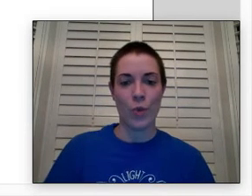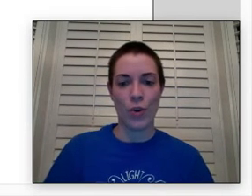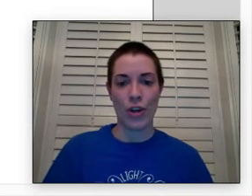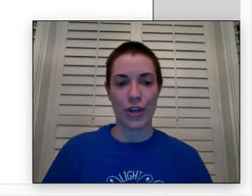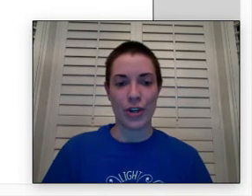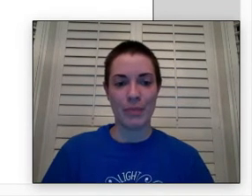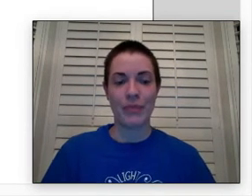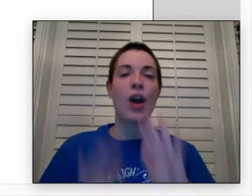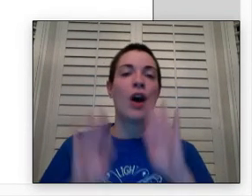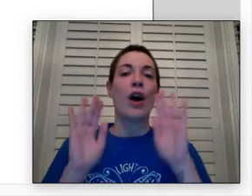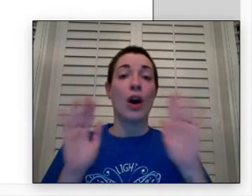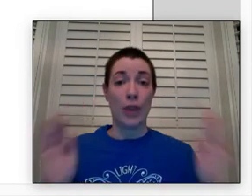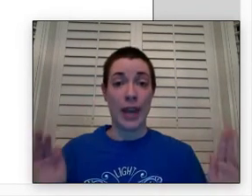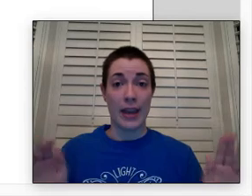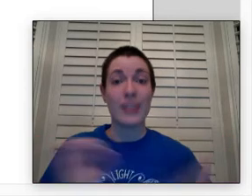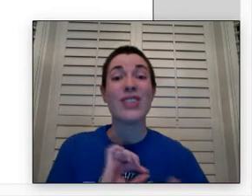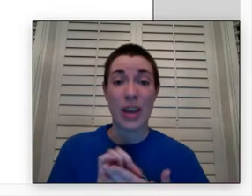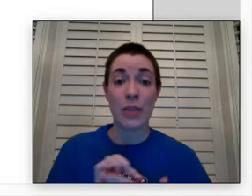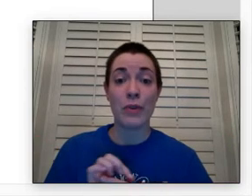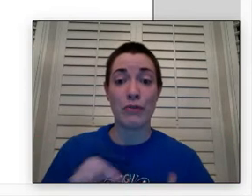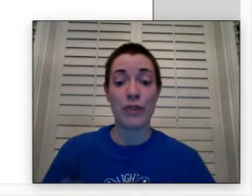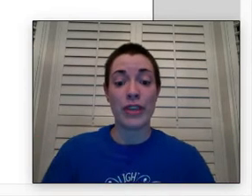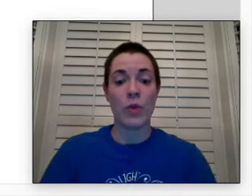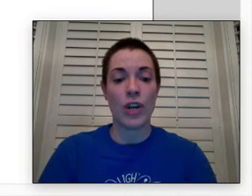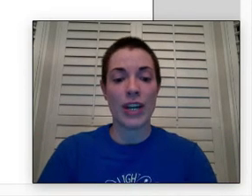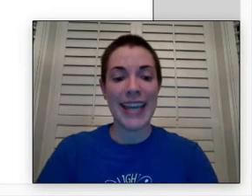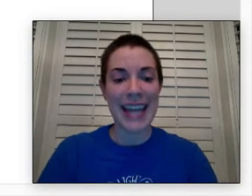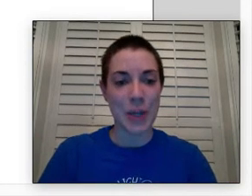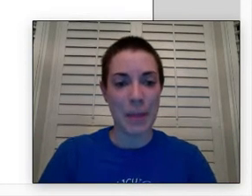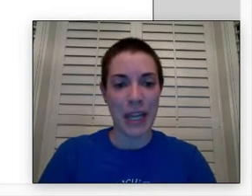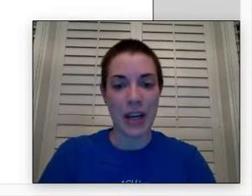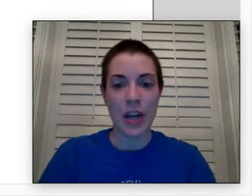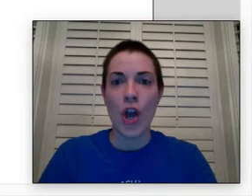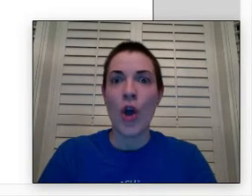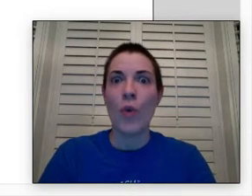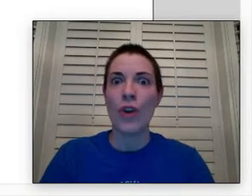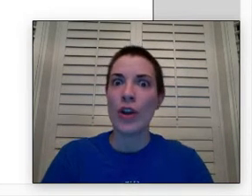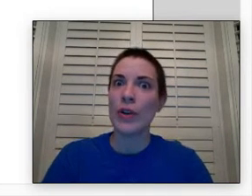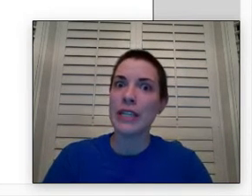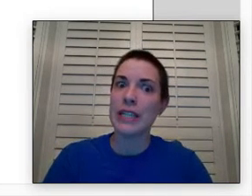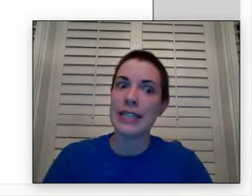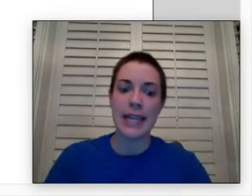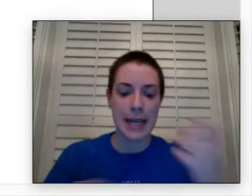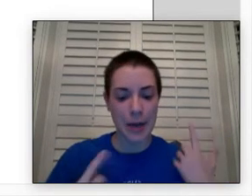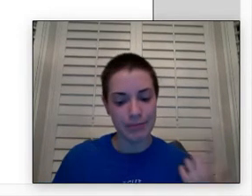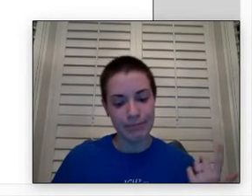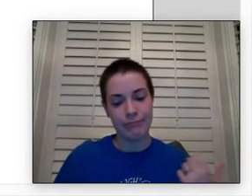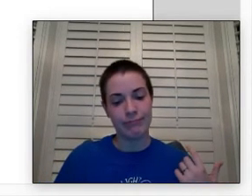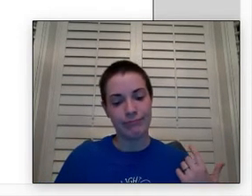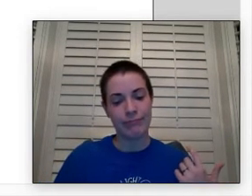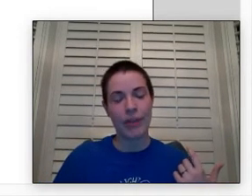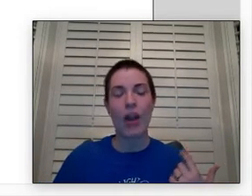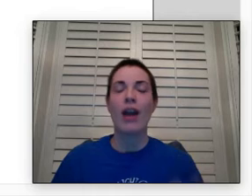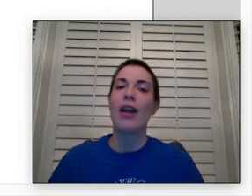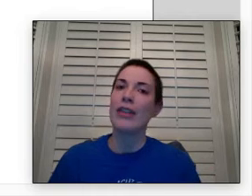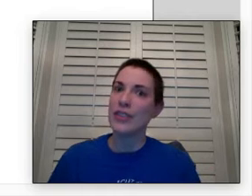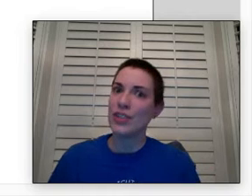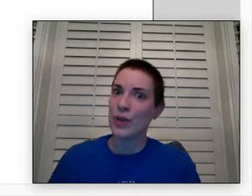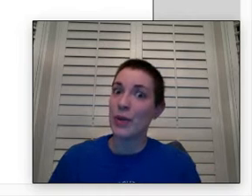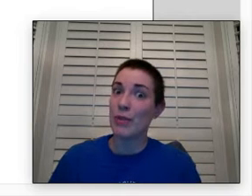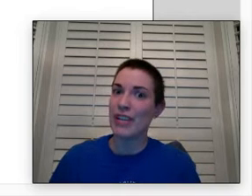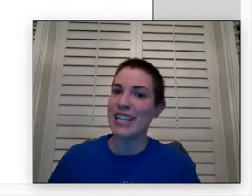big word. Okay, so now that we've written the word caterpillar, we're going to see now, in